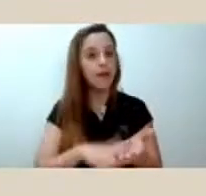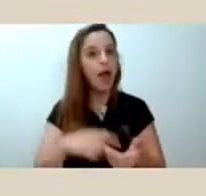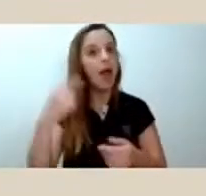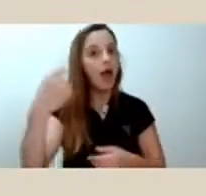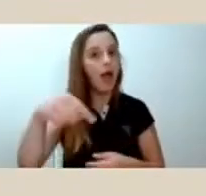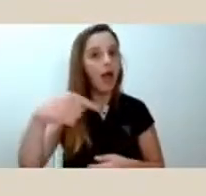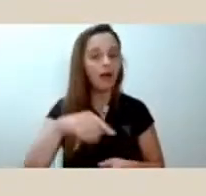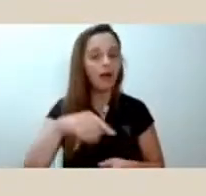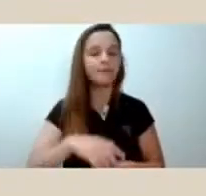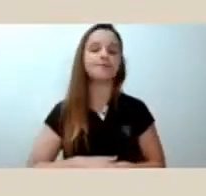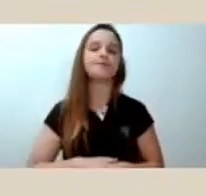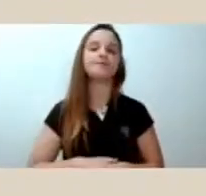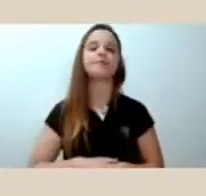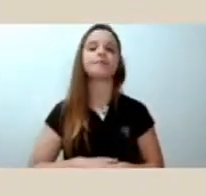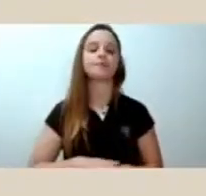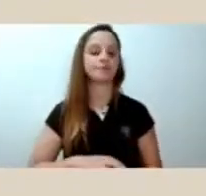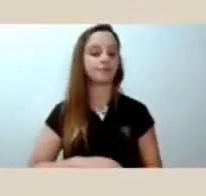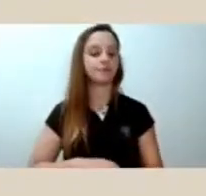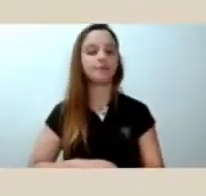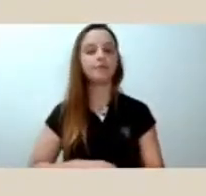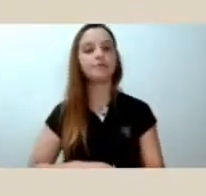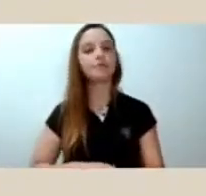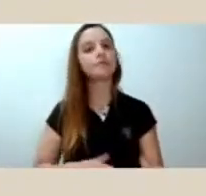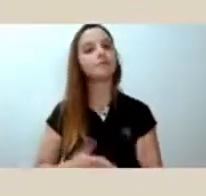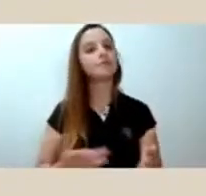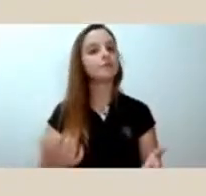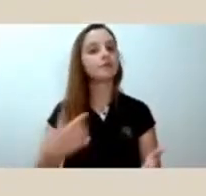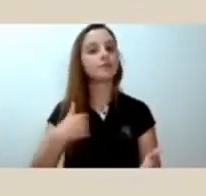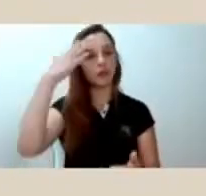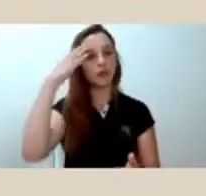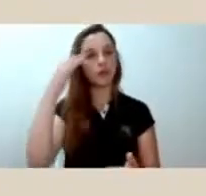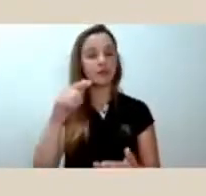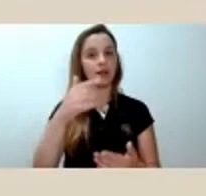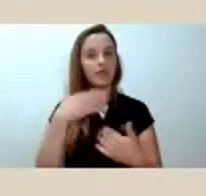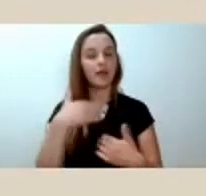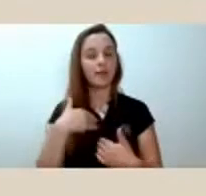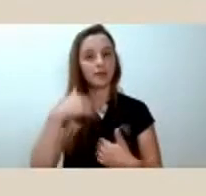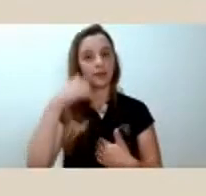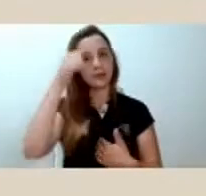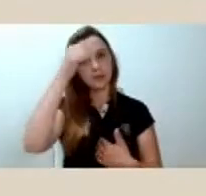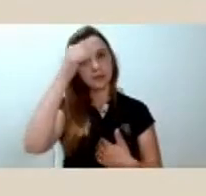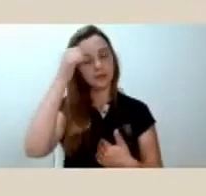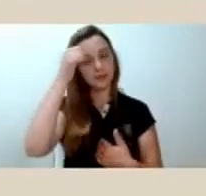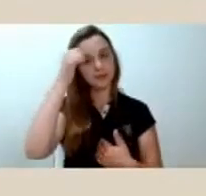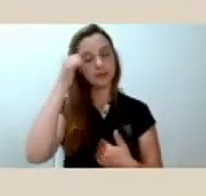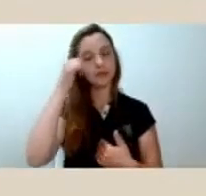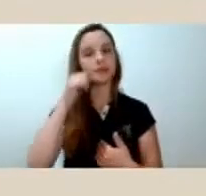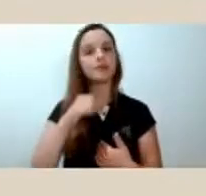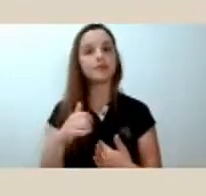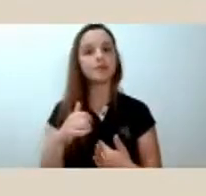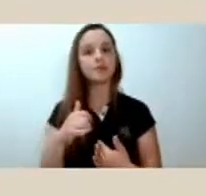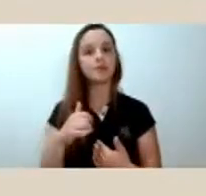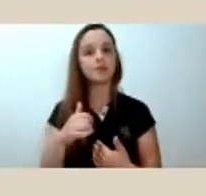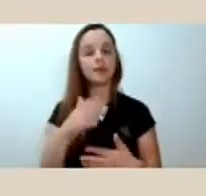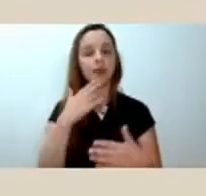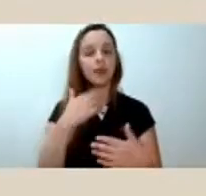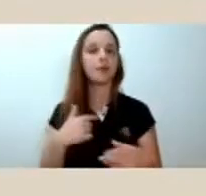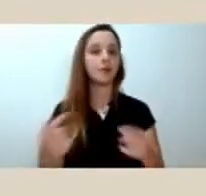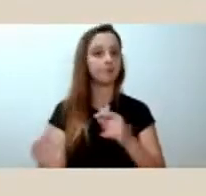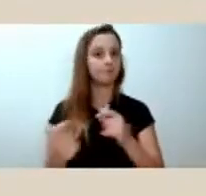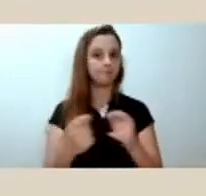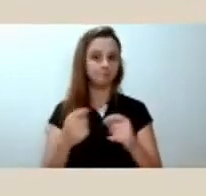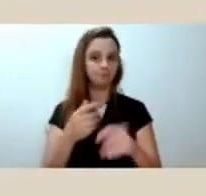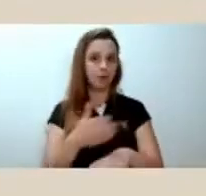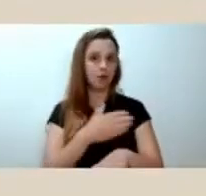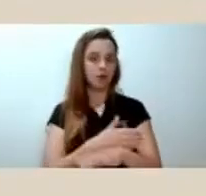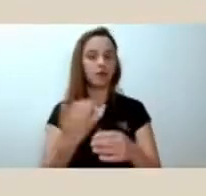And I guess this, brings me now to this question that we got from the audience, right? So